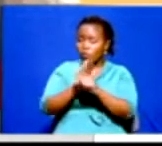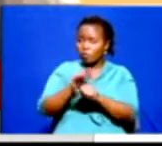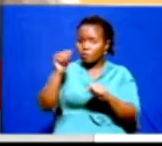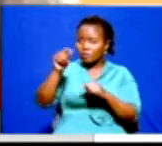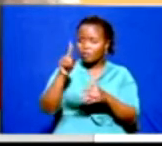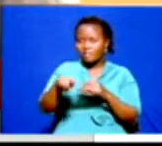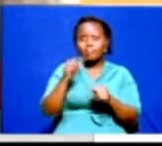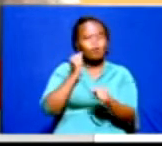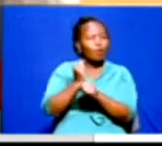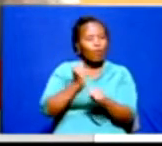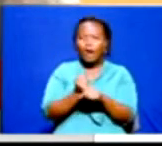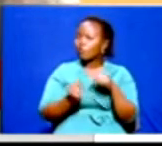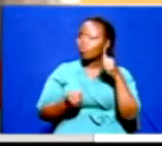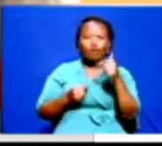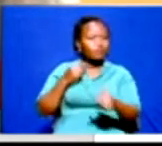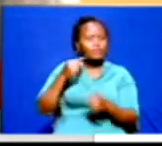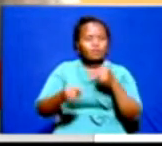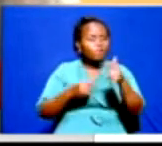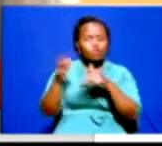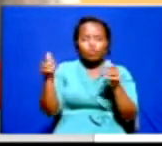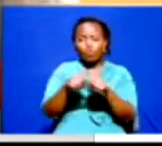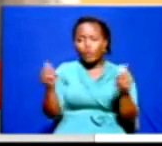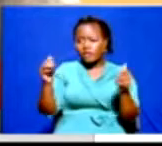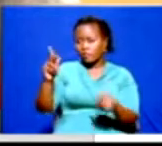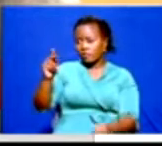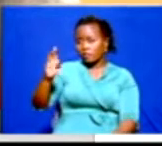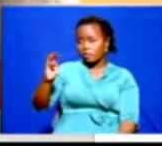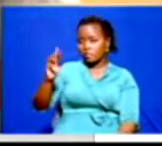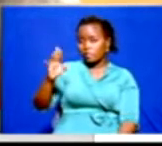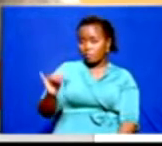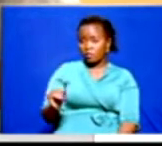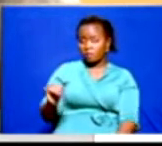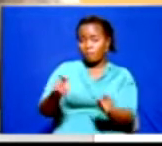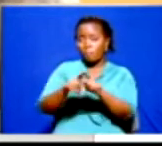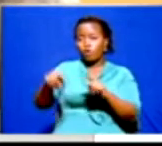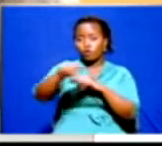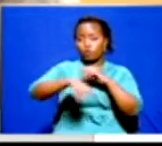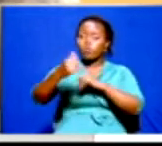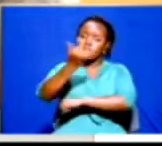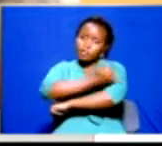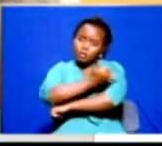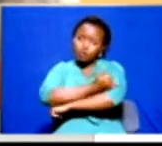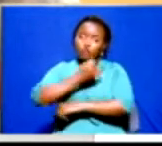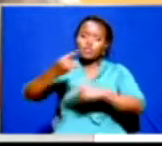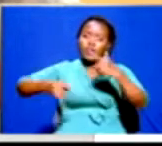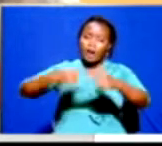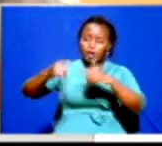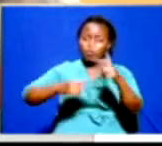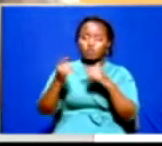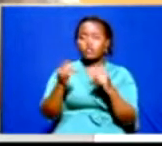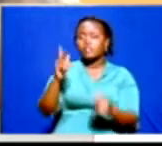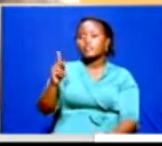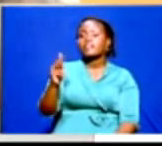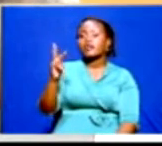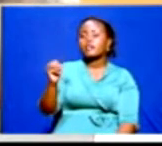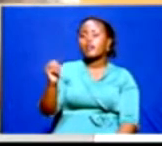on currently in Cambry. As an institution, we are also doing research as Kenya Medical Training College, and